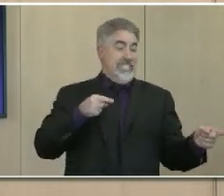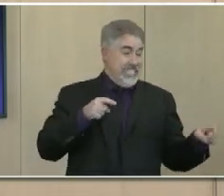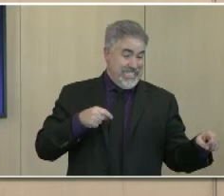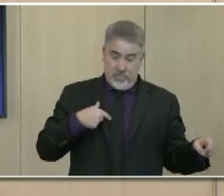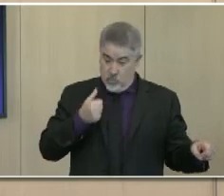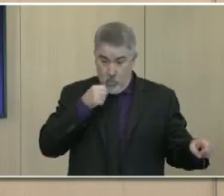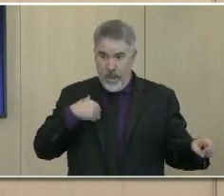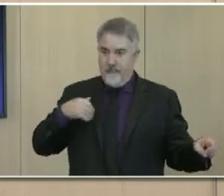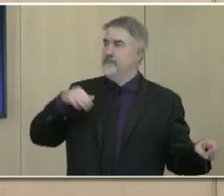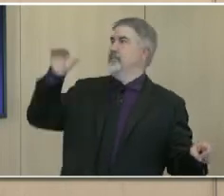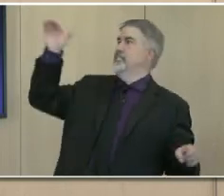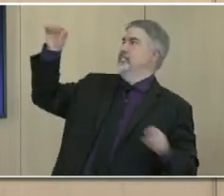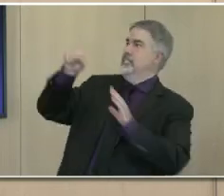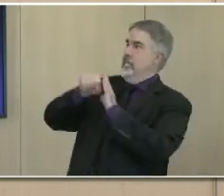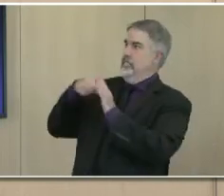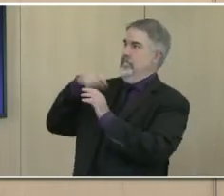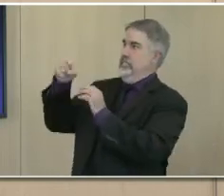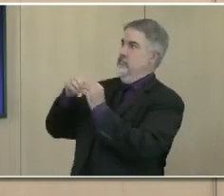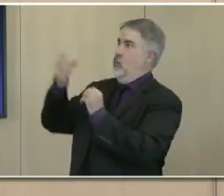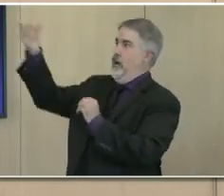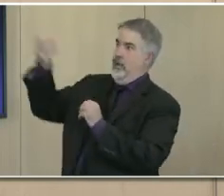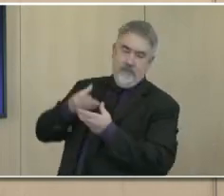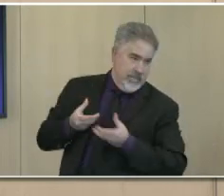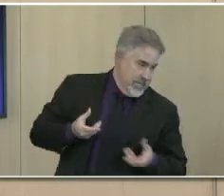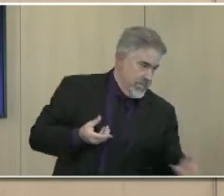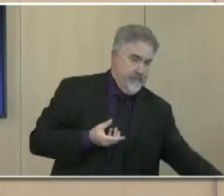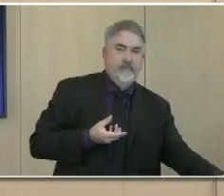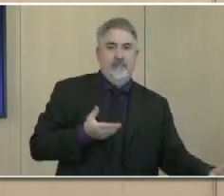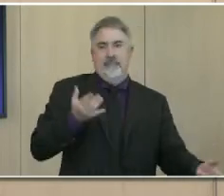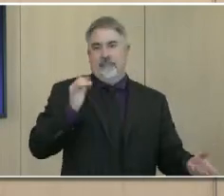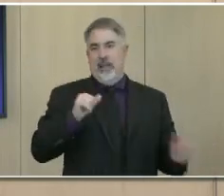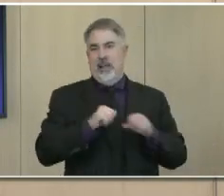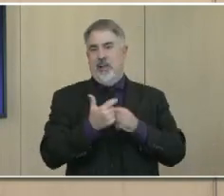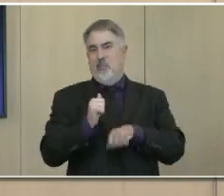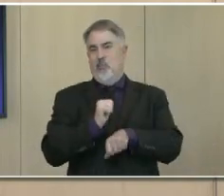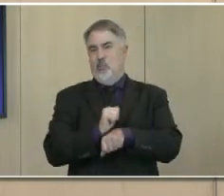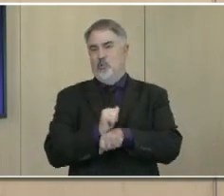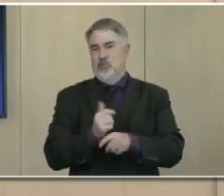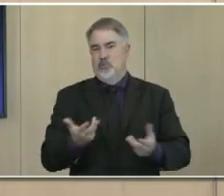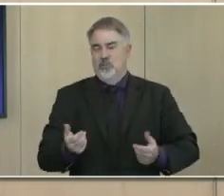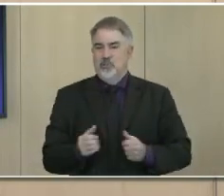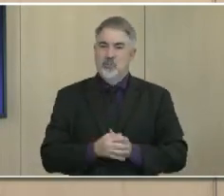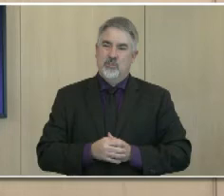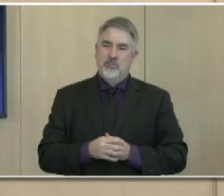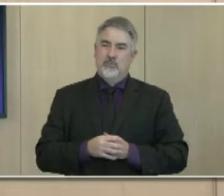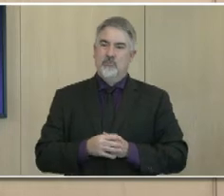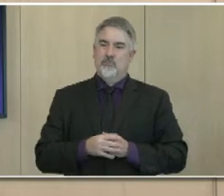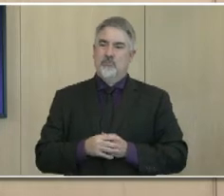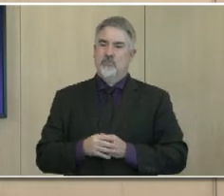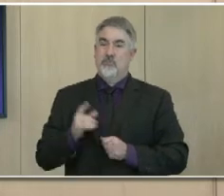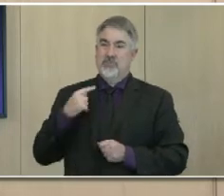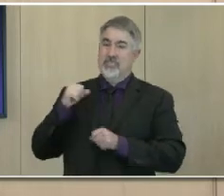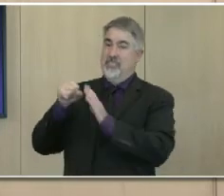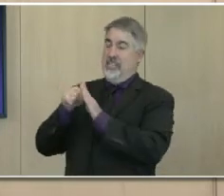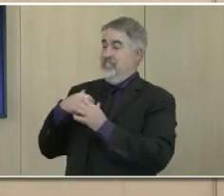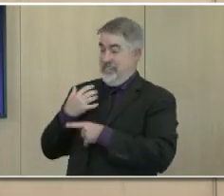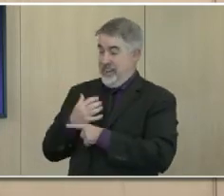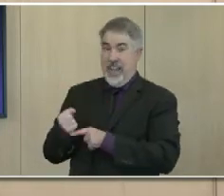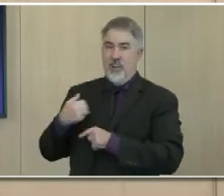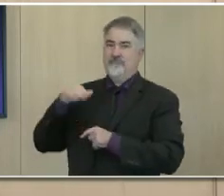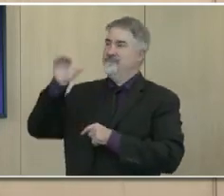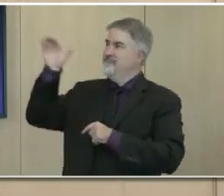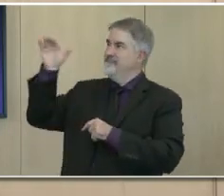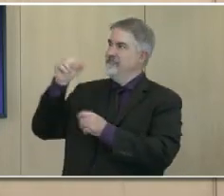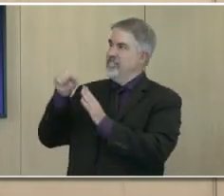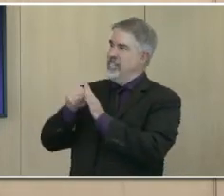this. And then the state provides additional resources. And then we send it out to the hospitals. What the hospitals